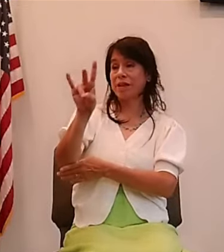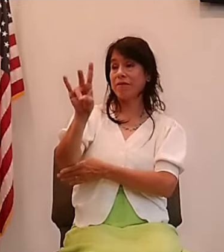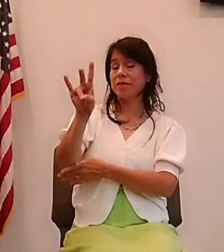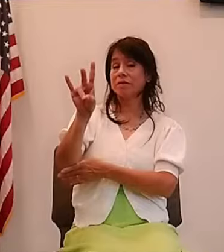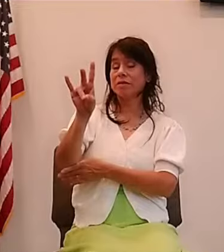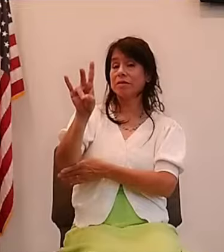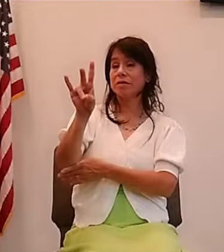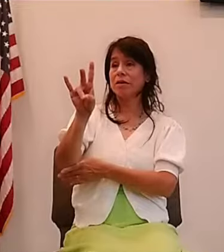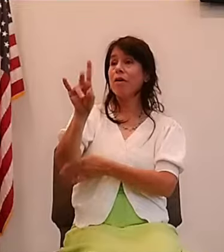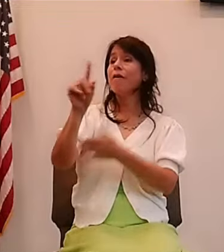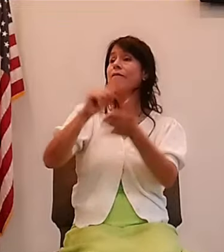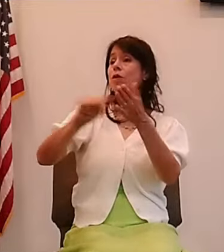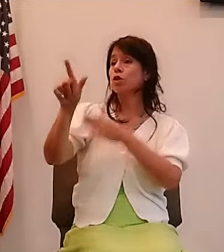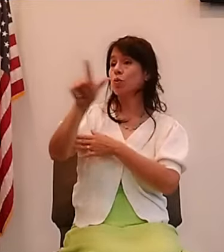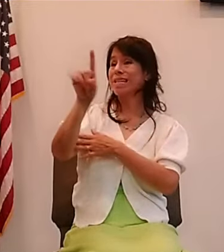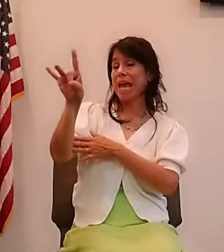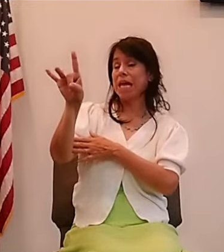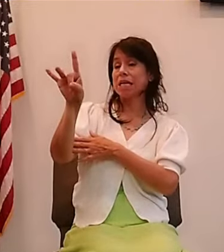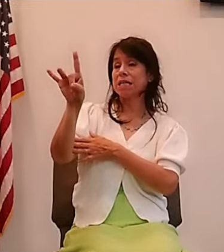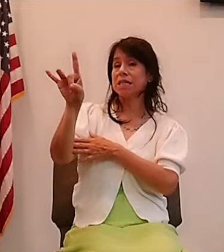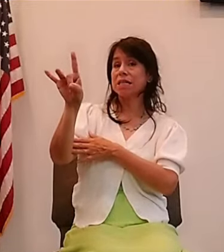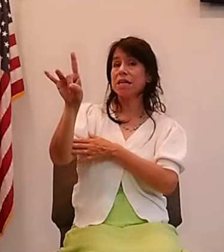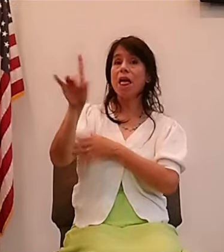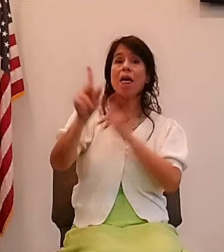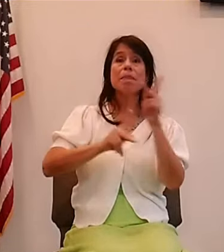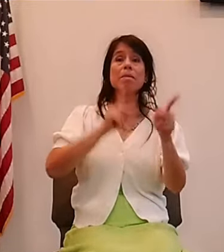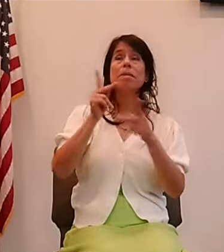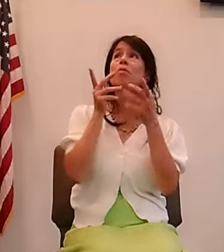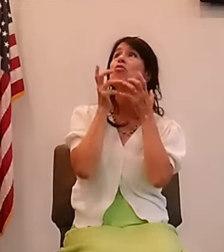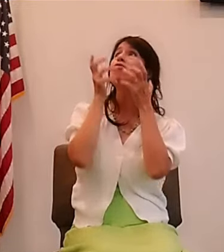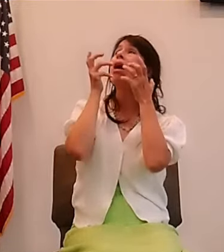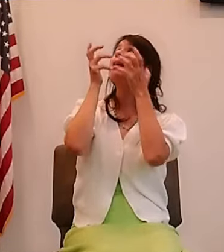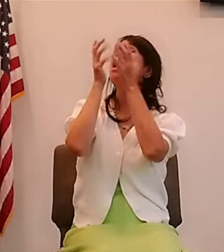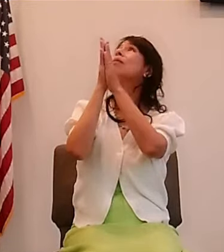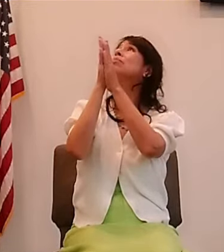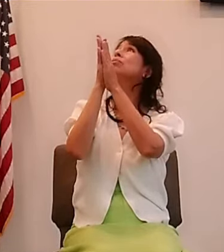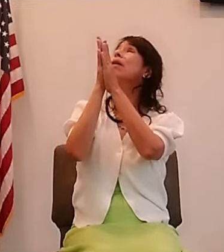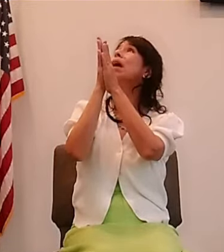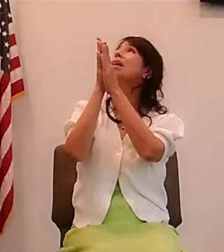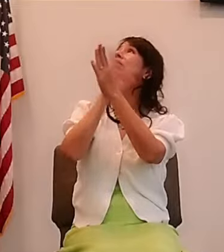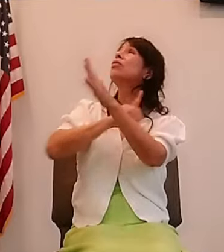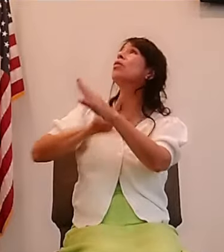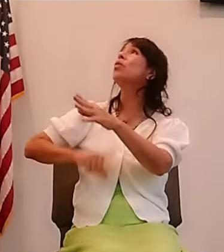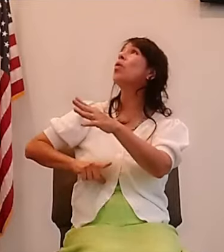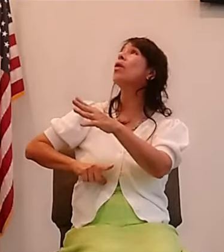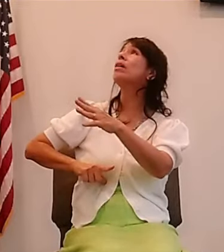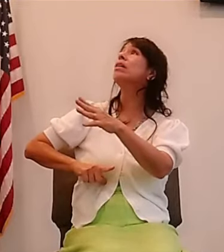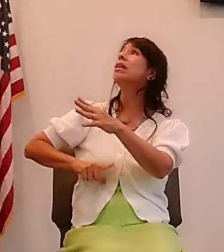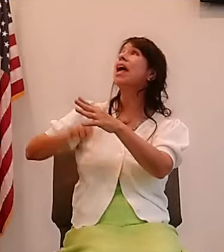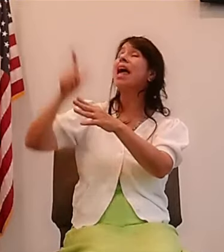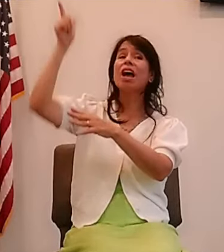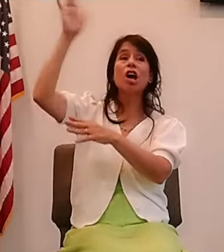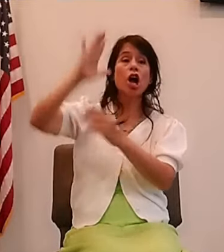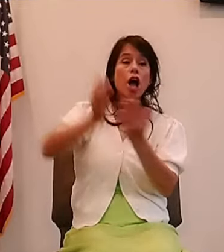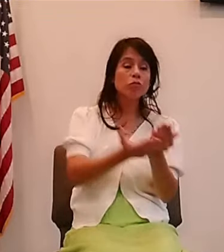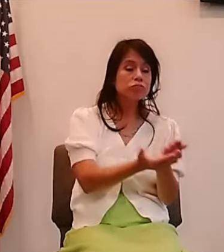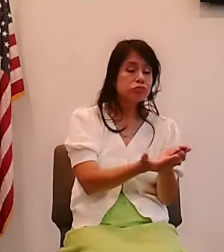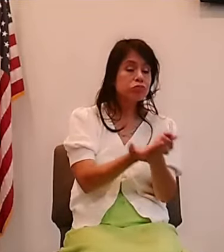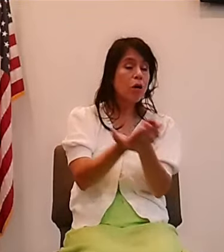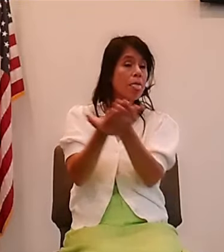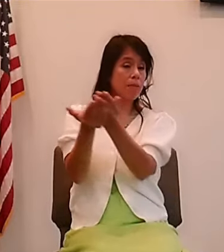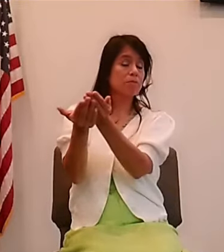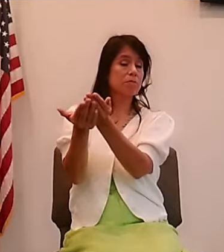Psalm 107, verse 28. "Then they cried out to the Lord in their trouble, and he brought them out of their distress." And